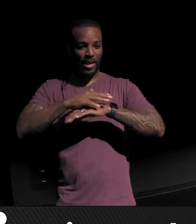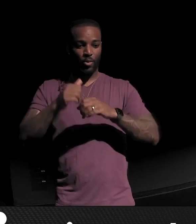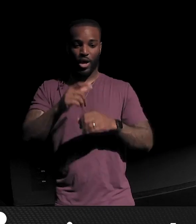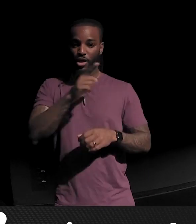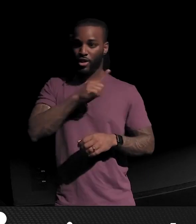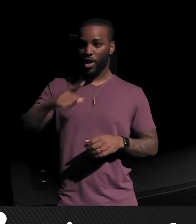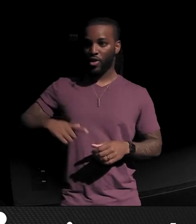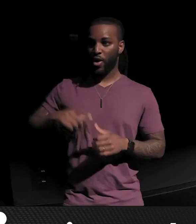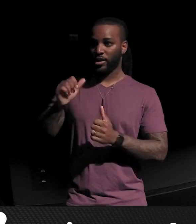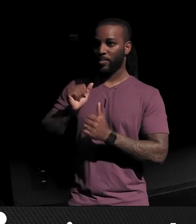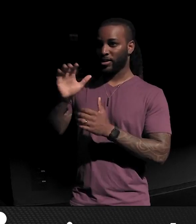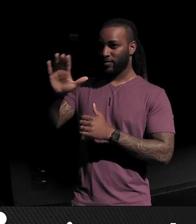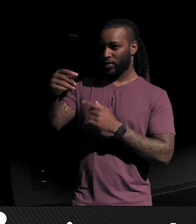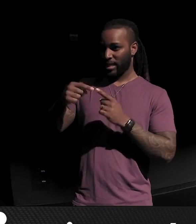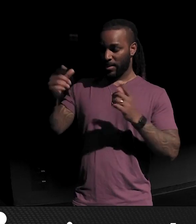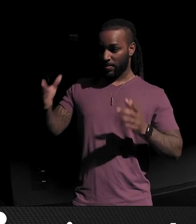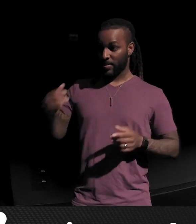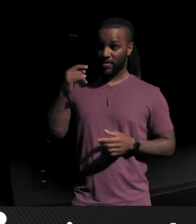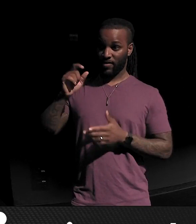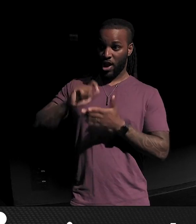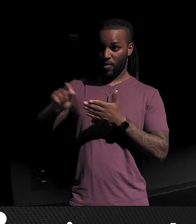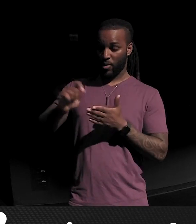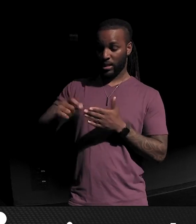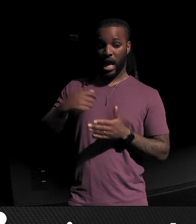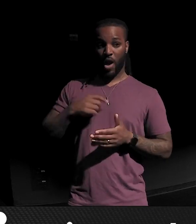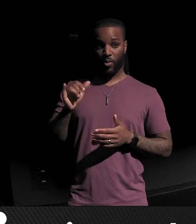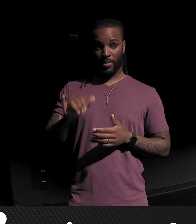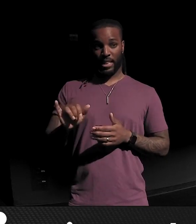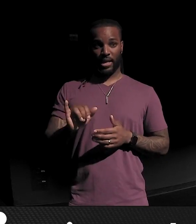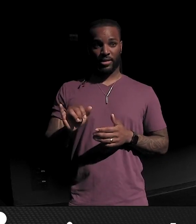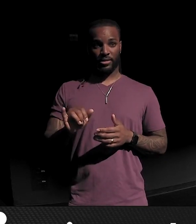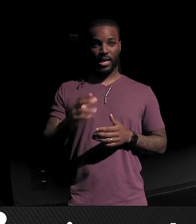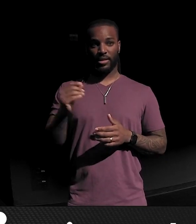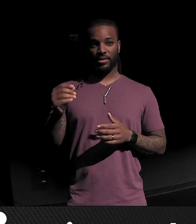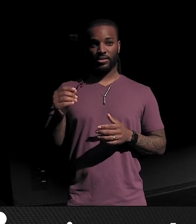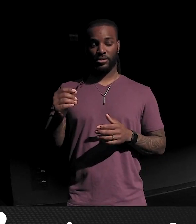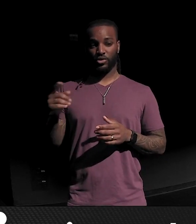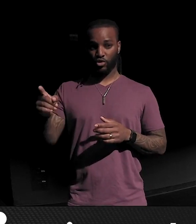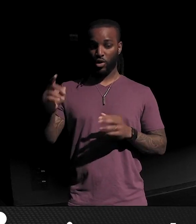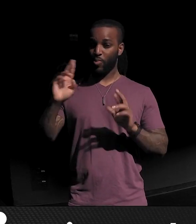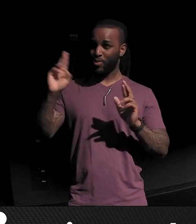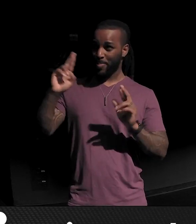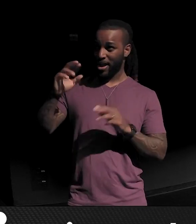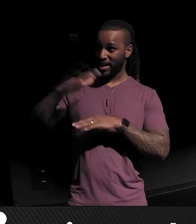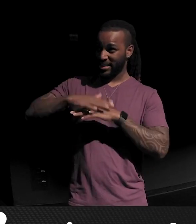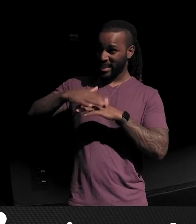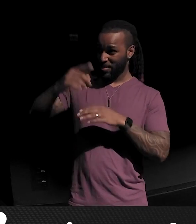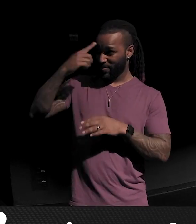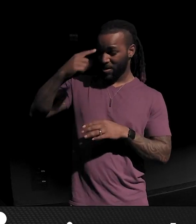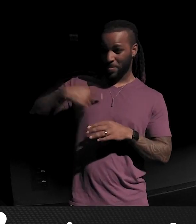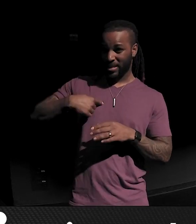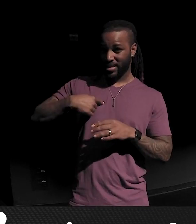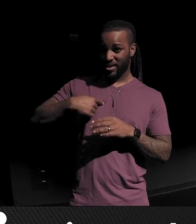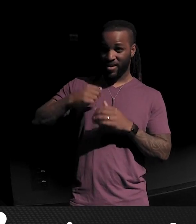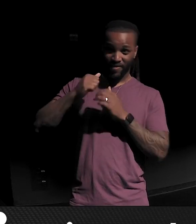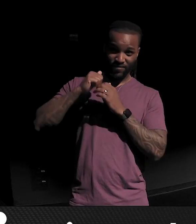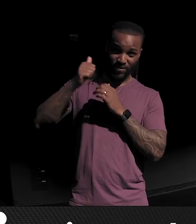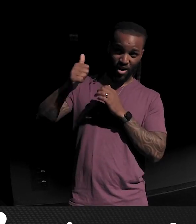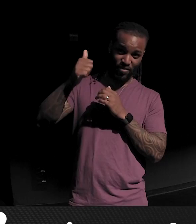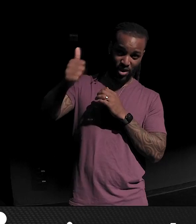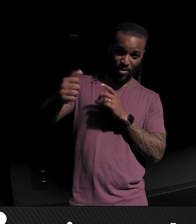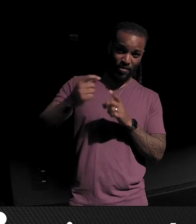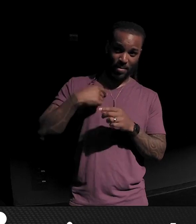of your enemies? If I wrote this, I'd be like, and you prepare a table for me far, far, far, far away from my